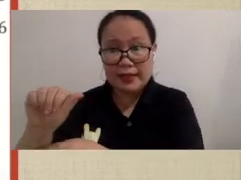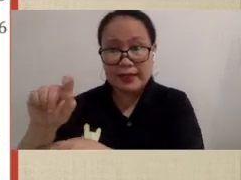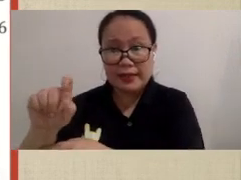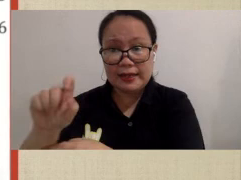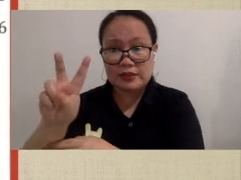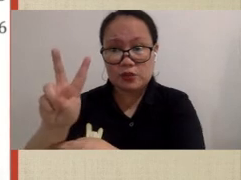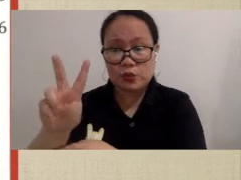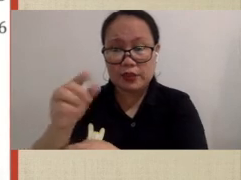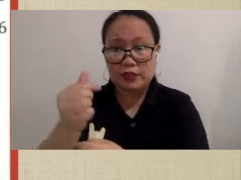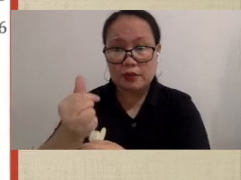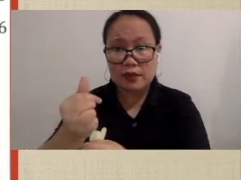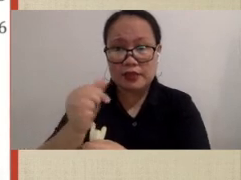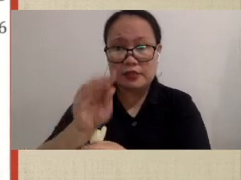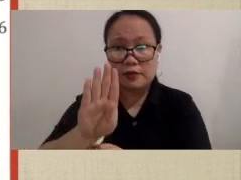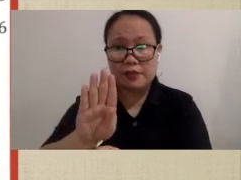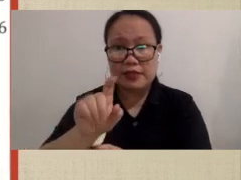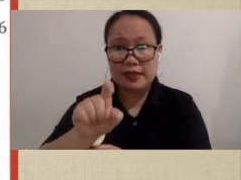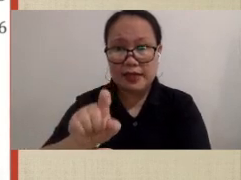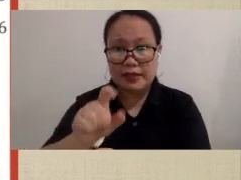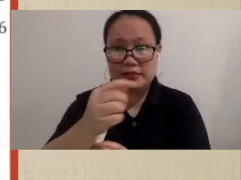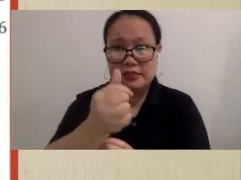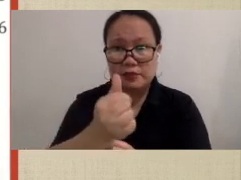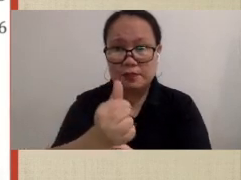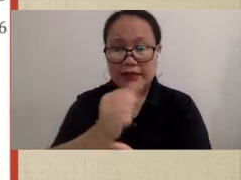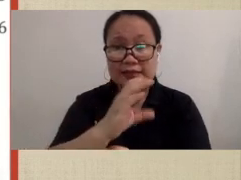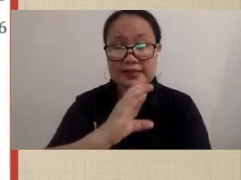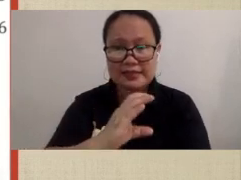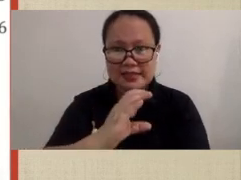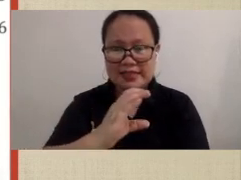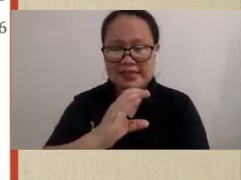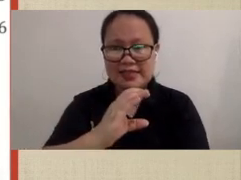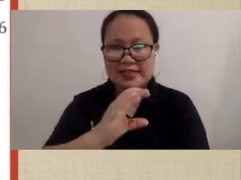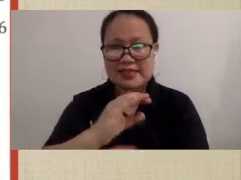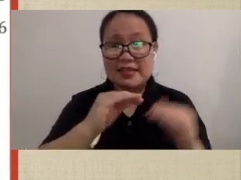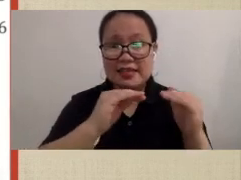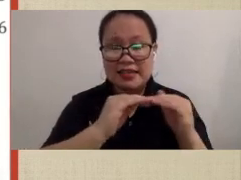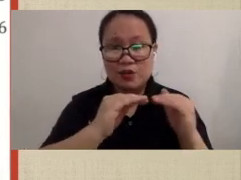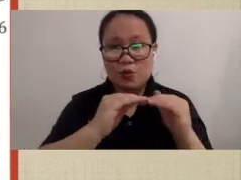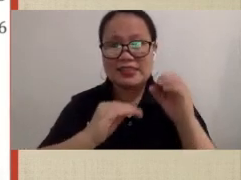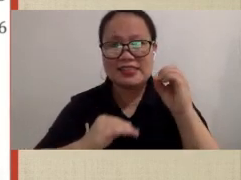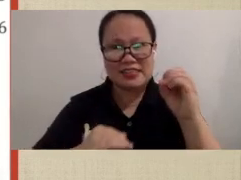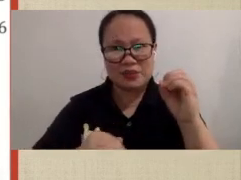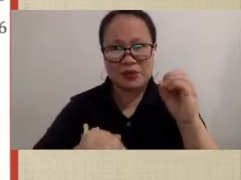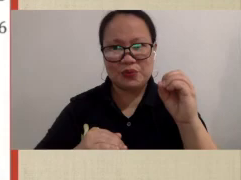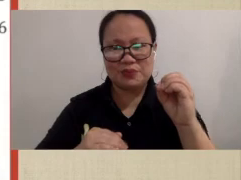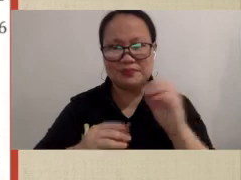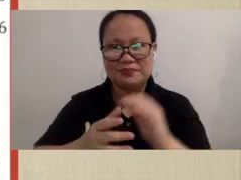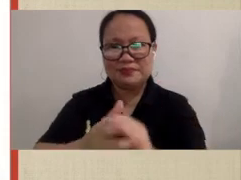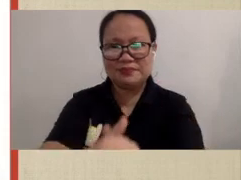squared plus bx plus c equals 0.